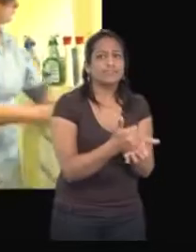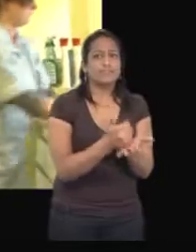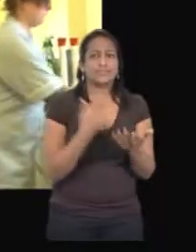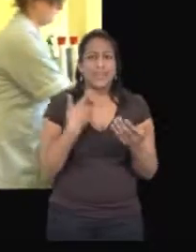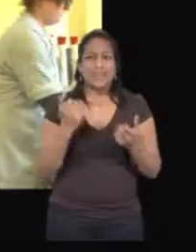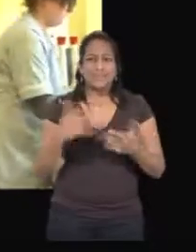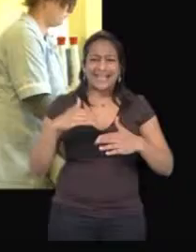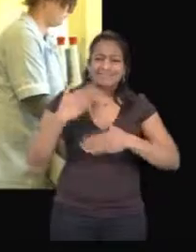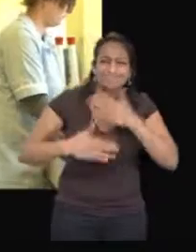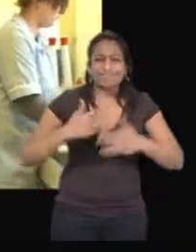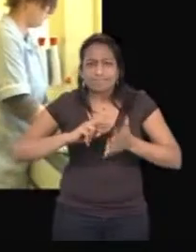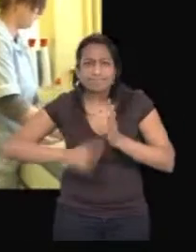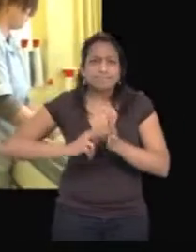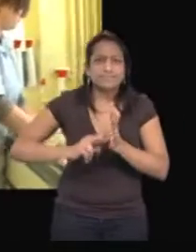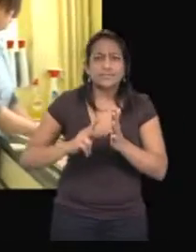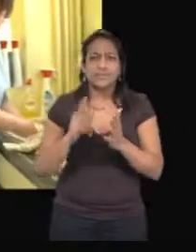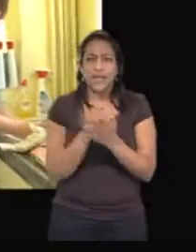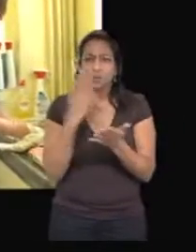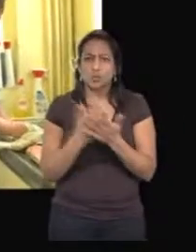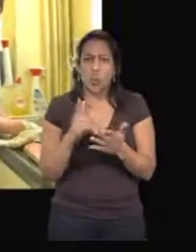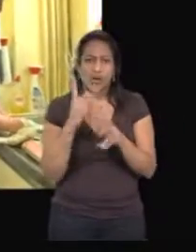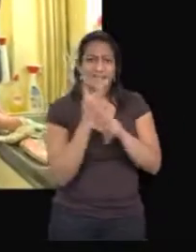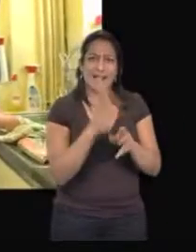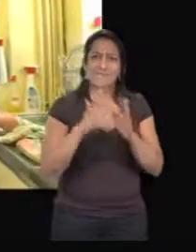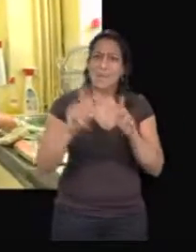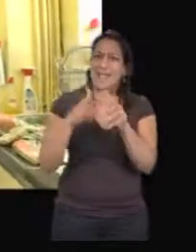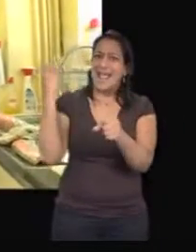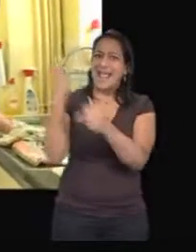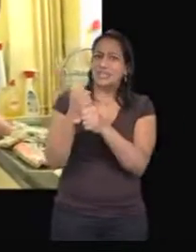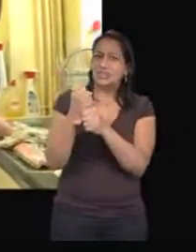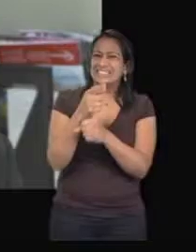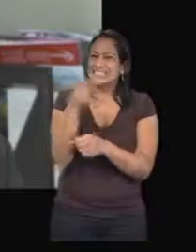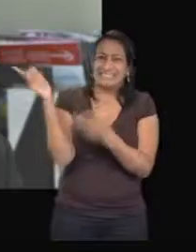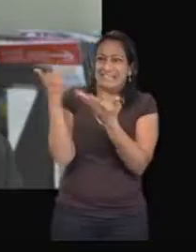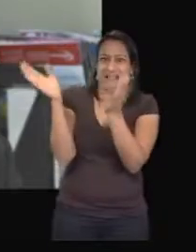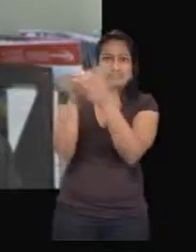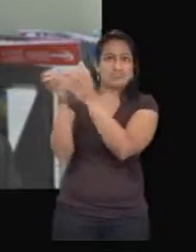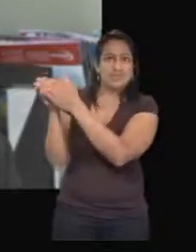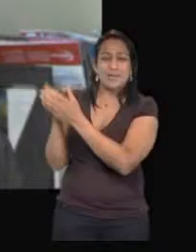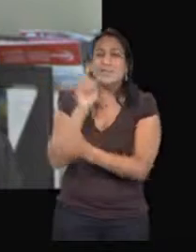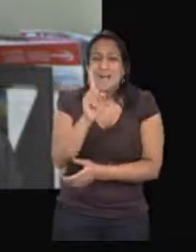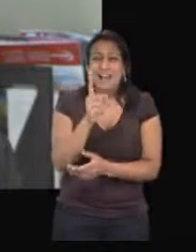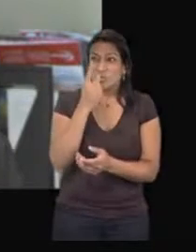system that would enable them to have care from an agency. But you need to